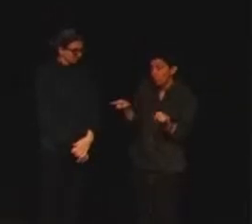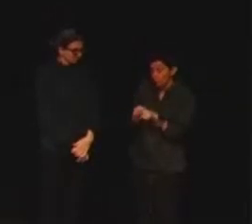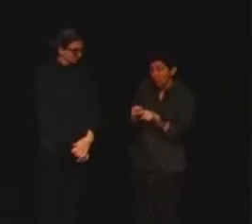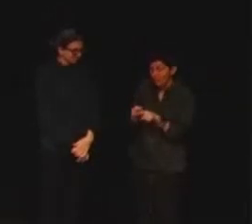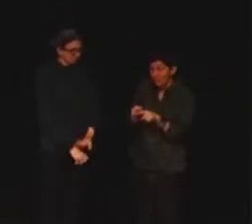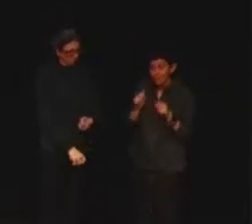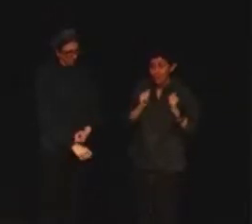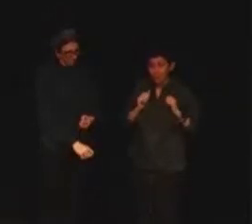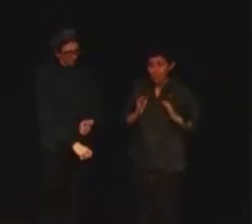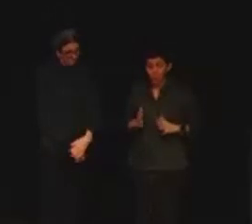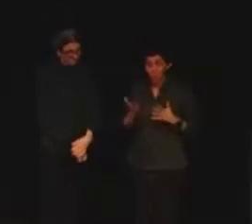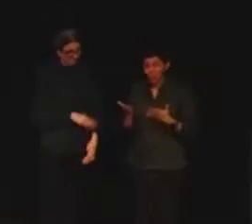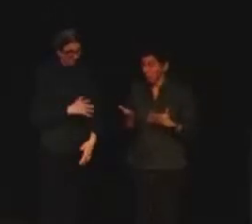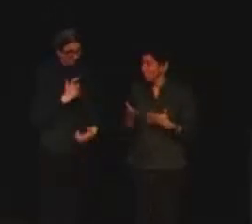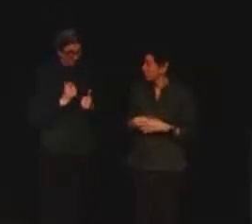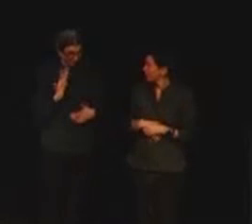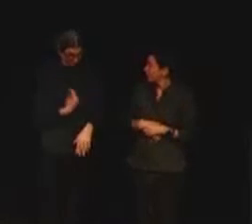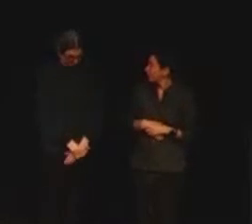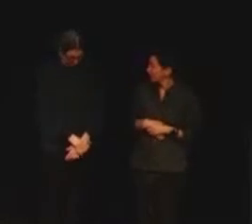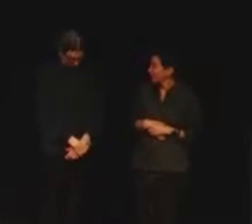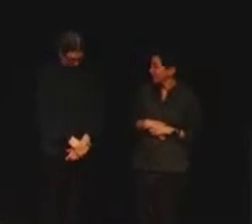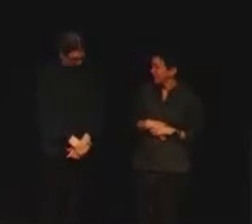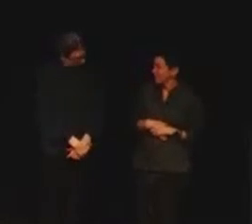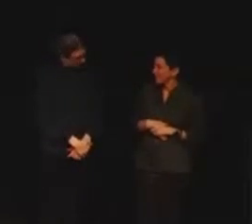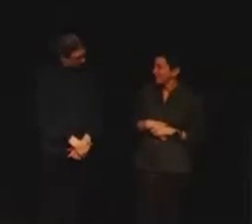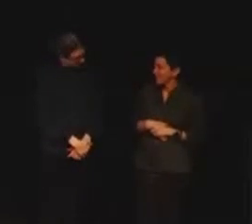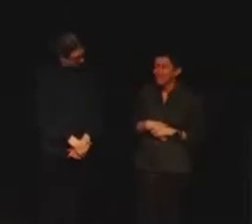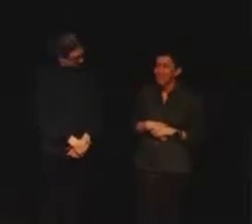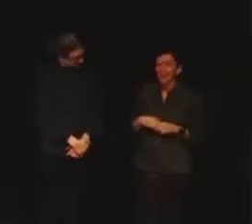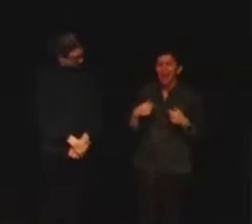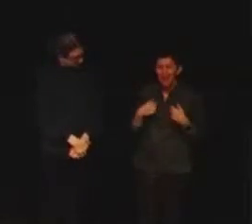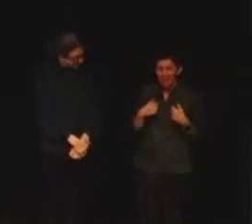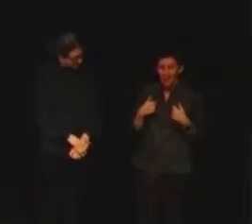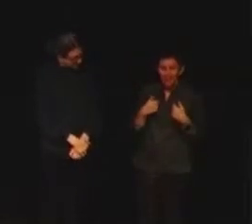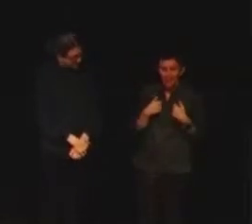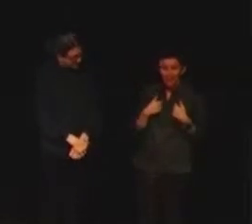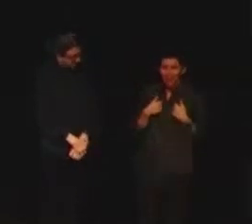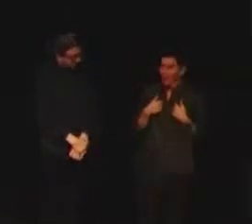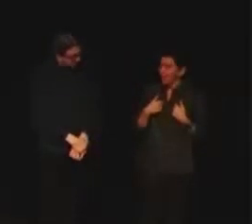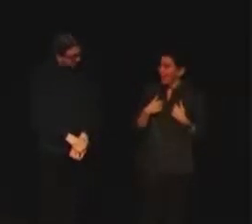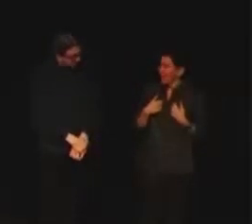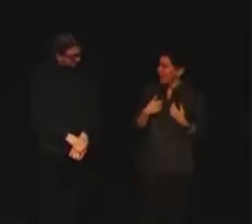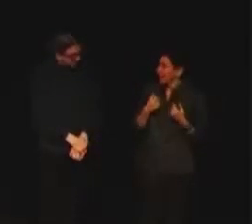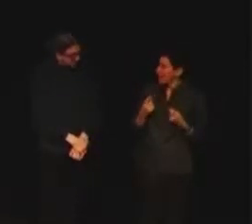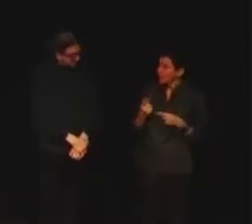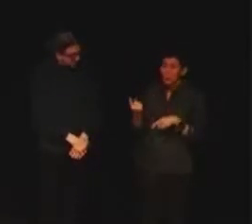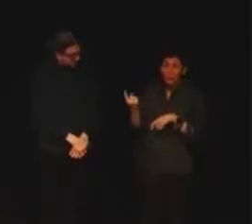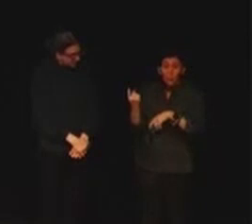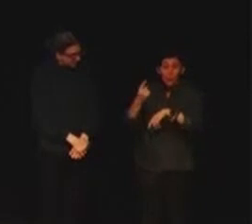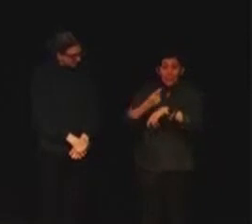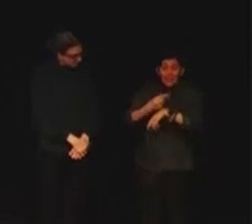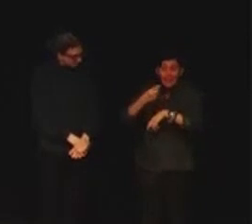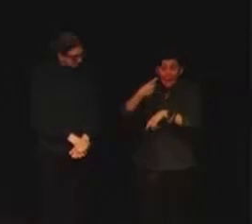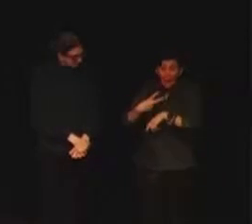yeah, actually, yeah, I'd never seen you act before. But so I got to spend the day, it was a day and a half? Mm-hmm. I